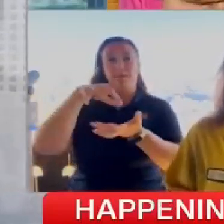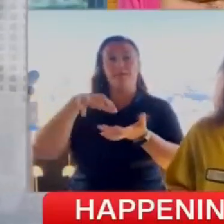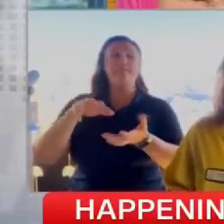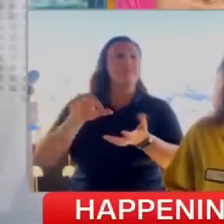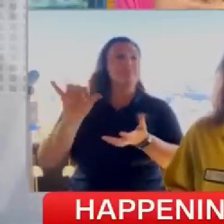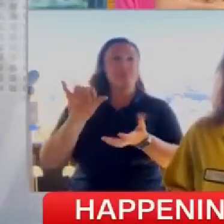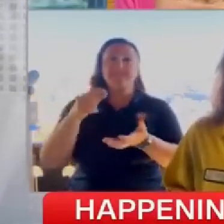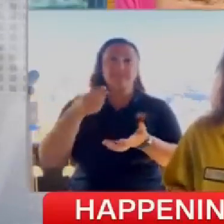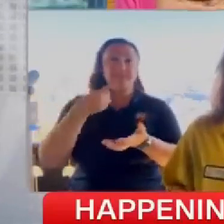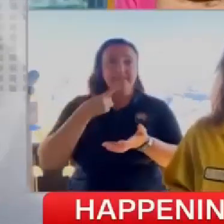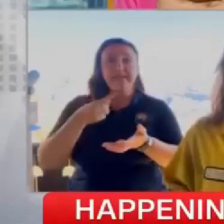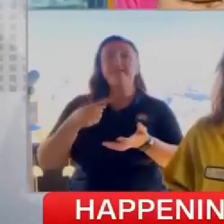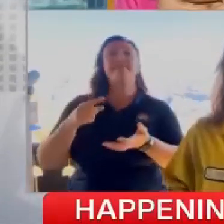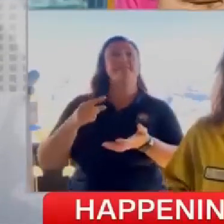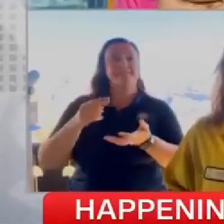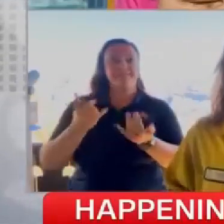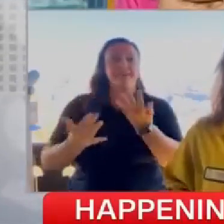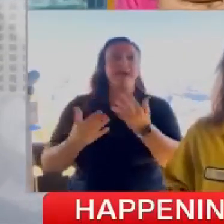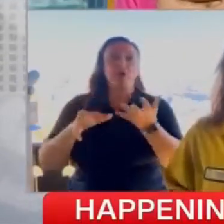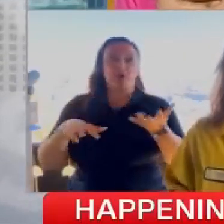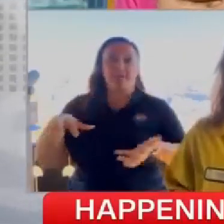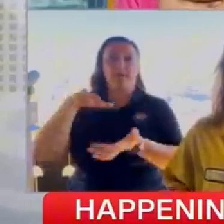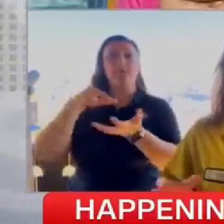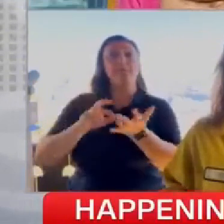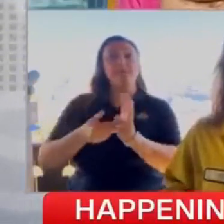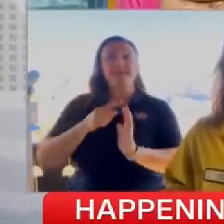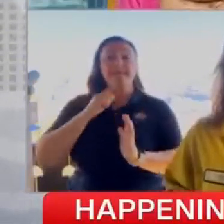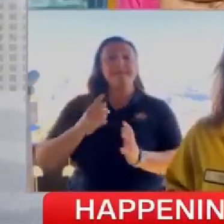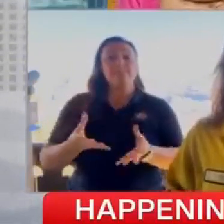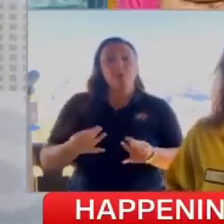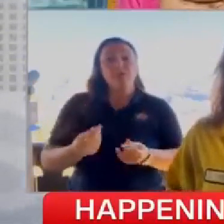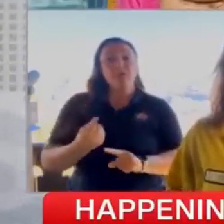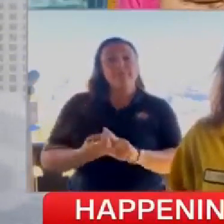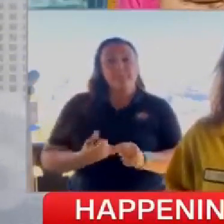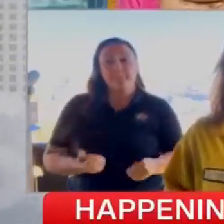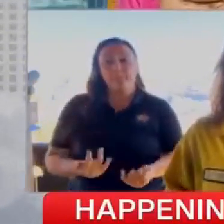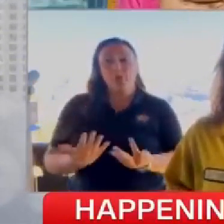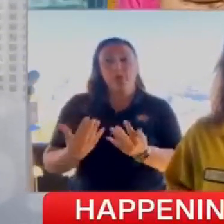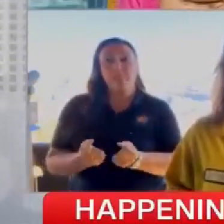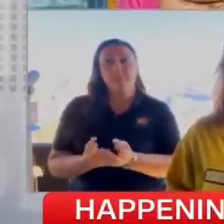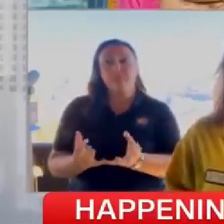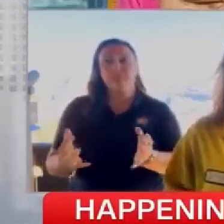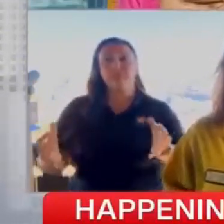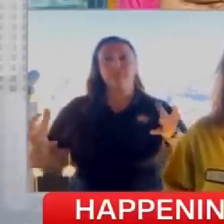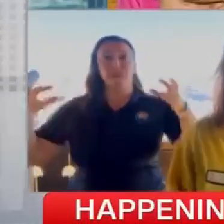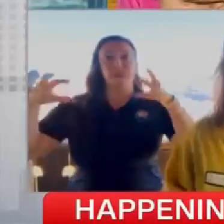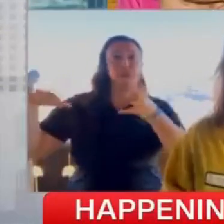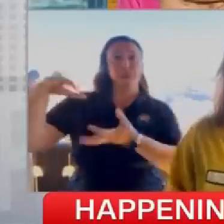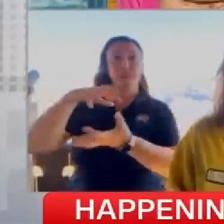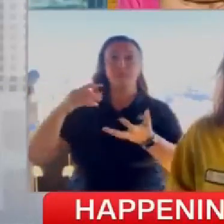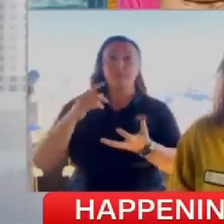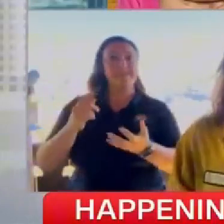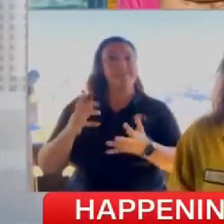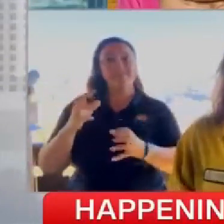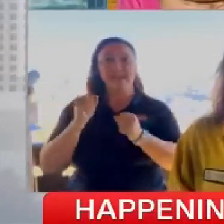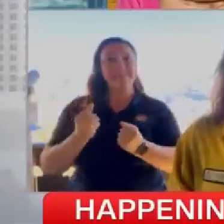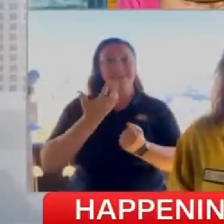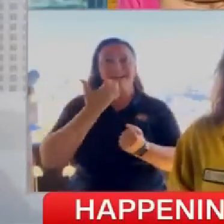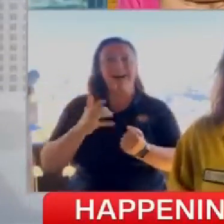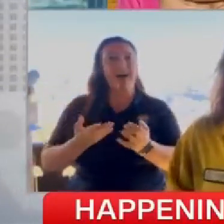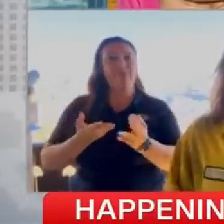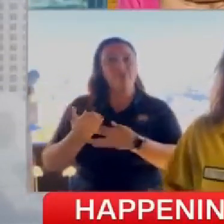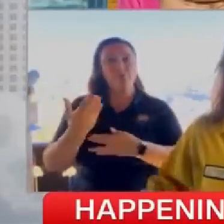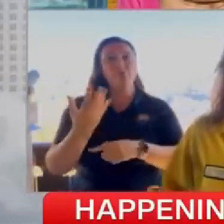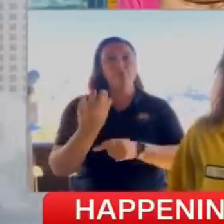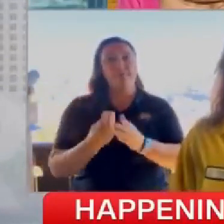is a fire cloud. So that superheated moisture that's released when a fire is burning fast and hot through